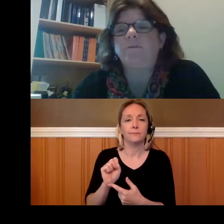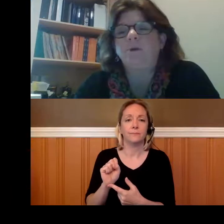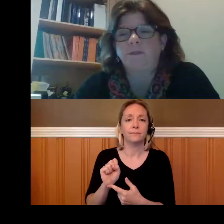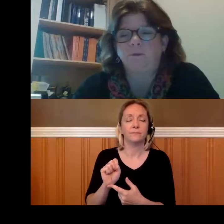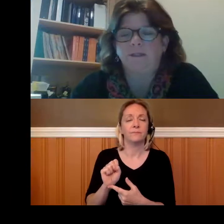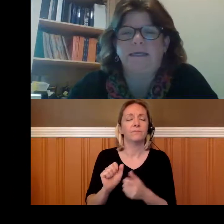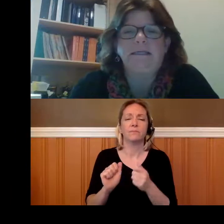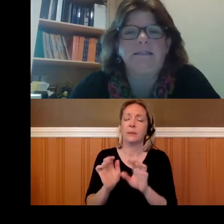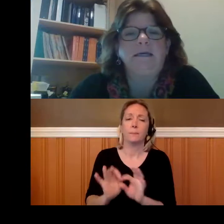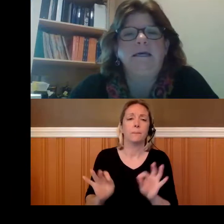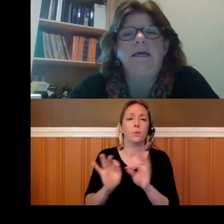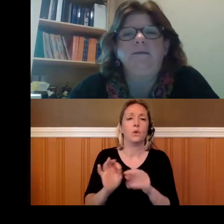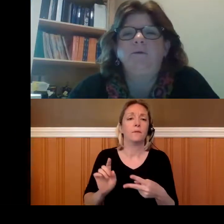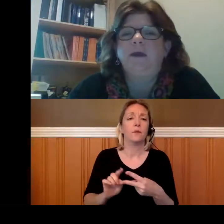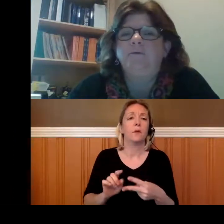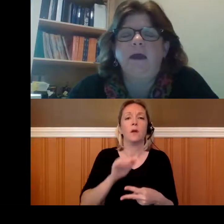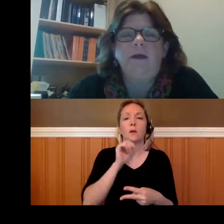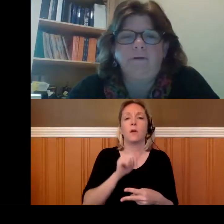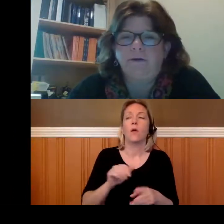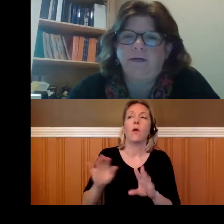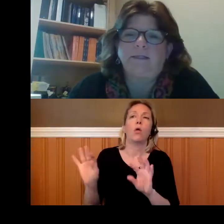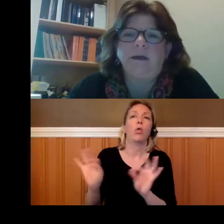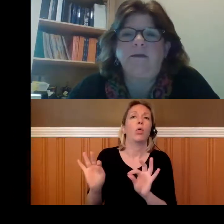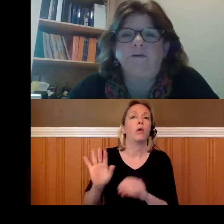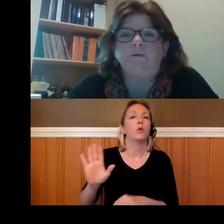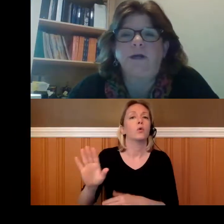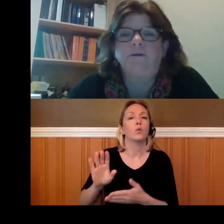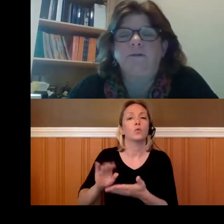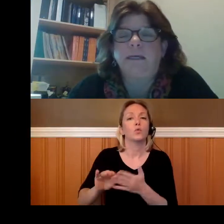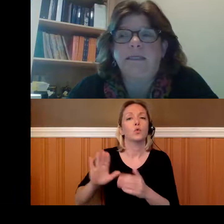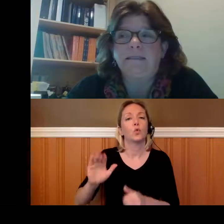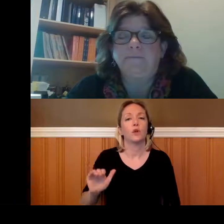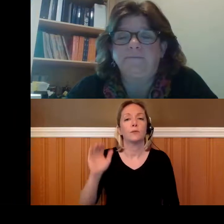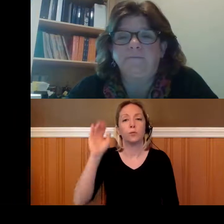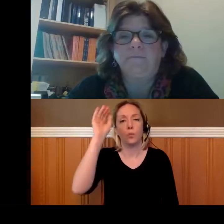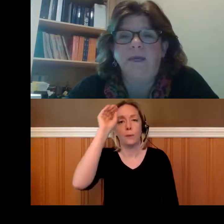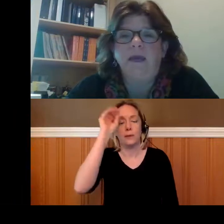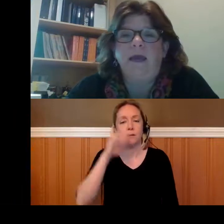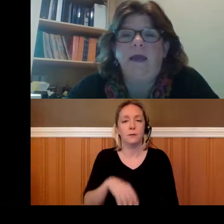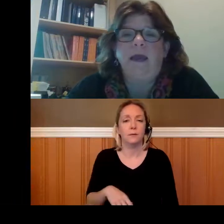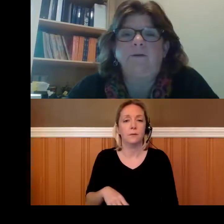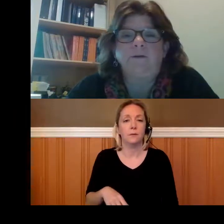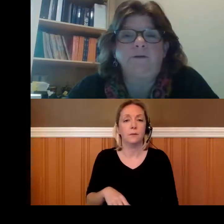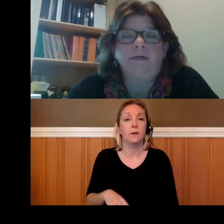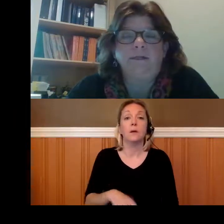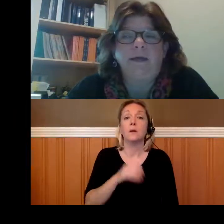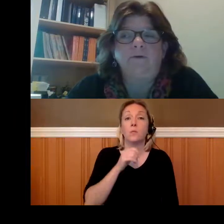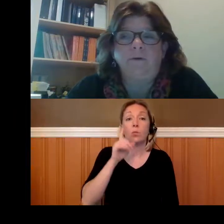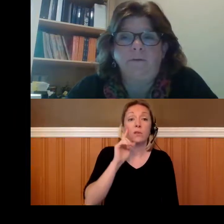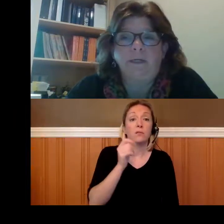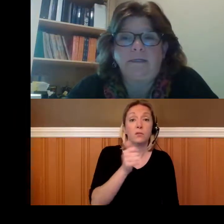things. Don't ever underestimate your own child's opinions, and don't underestimate your own